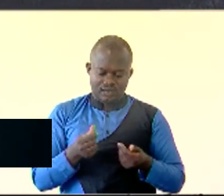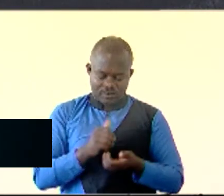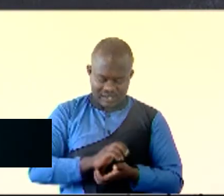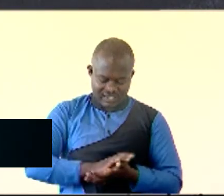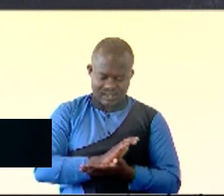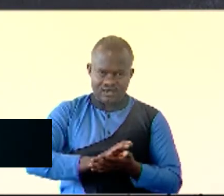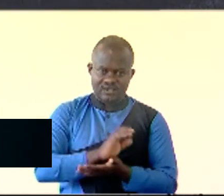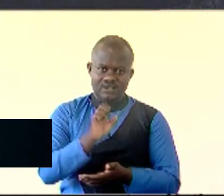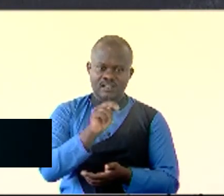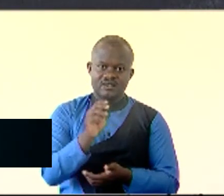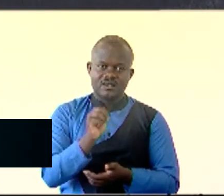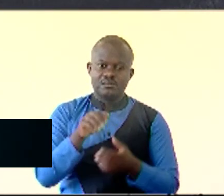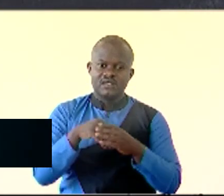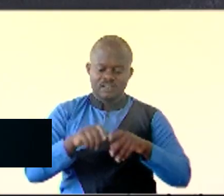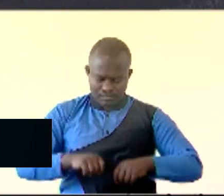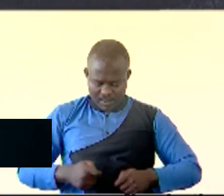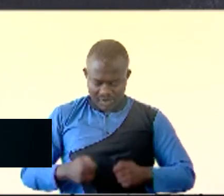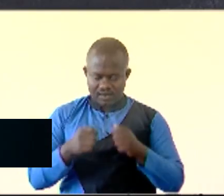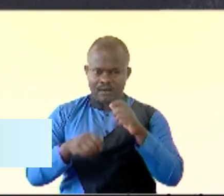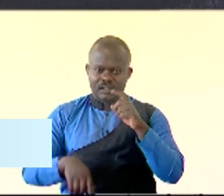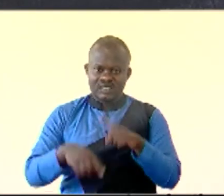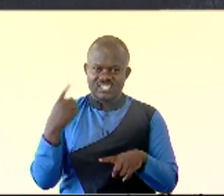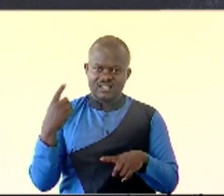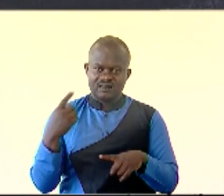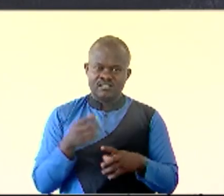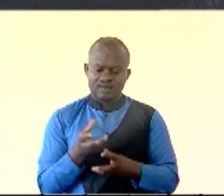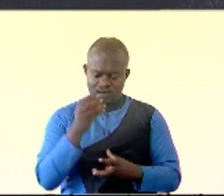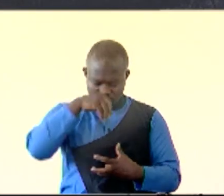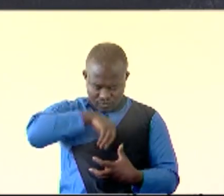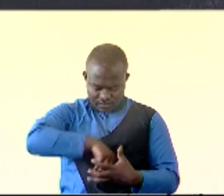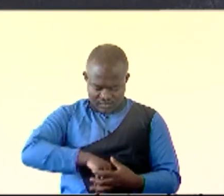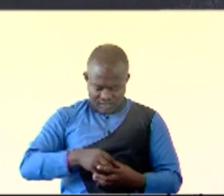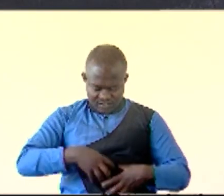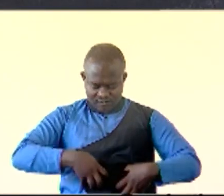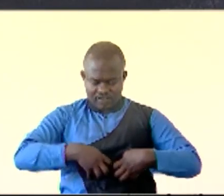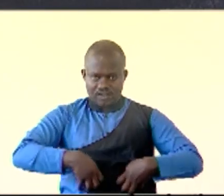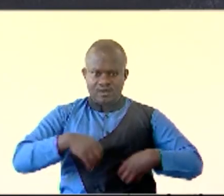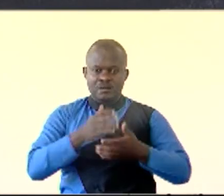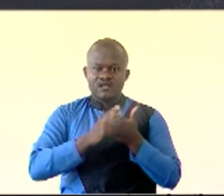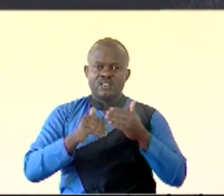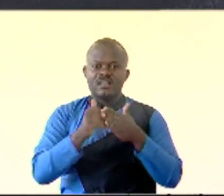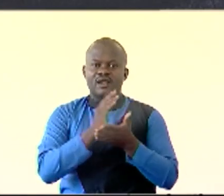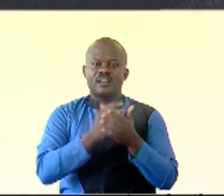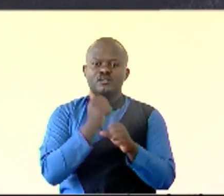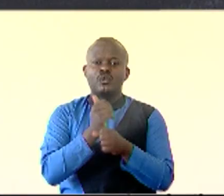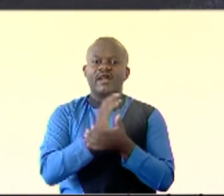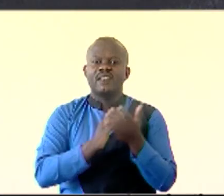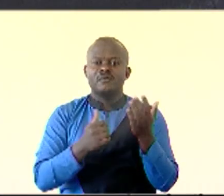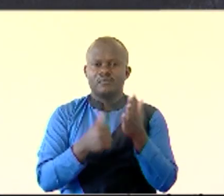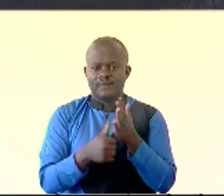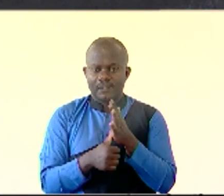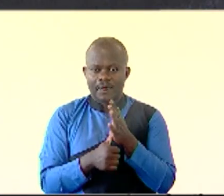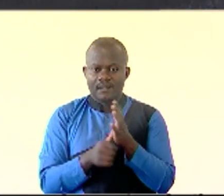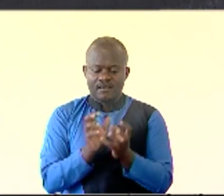enzymes, they are enzymes to break down the trapped microorganisms before they can do any harm. They invade